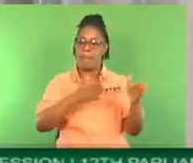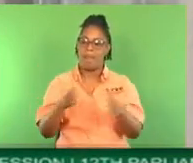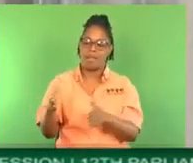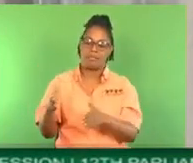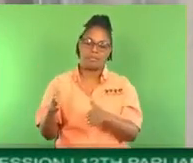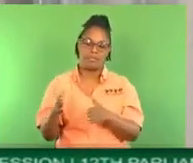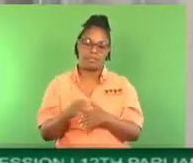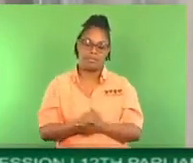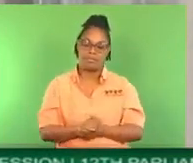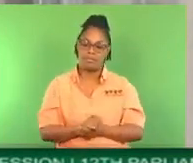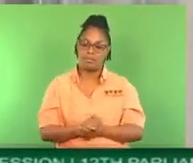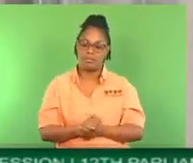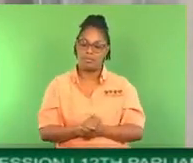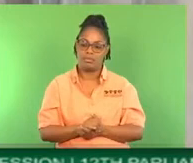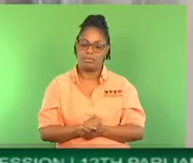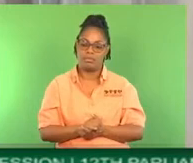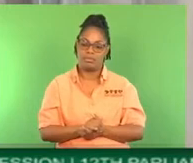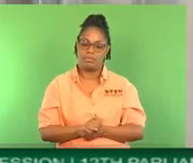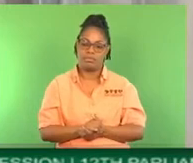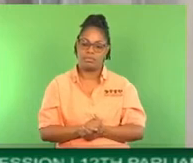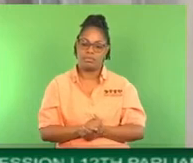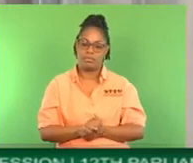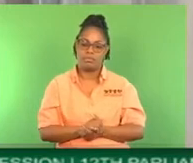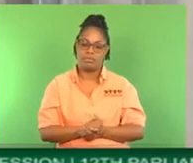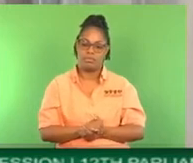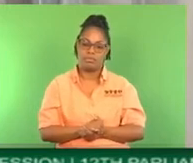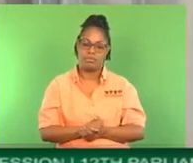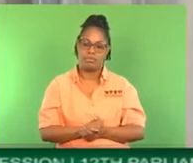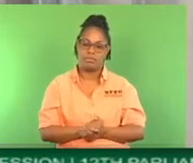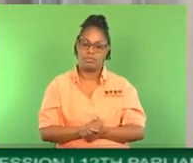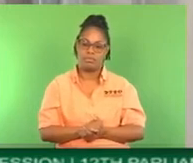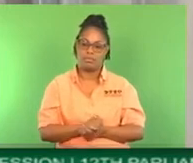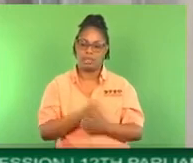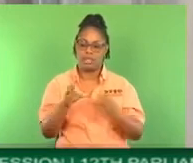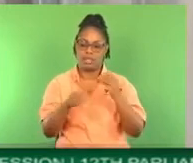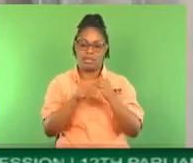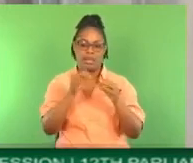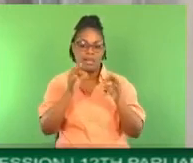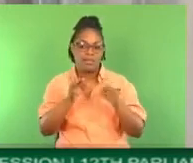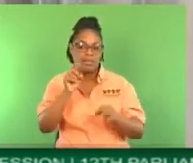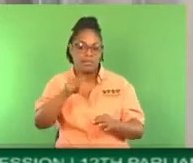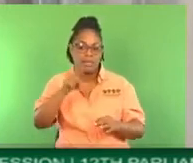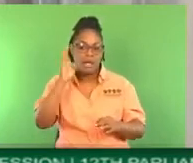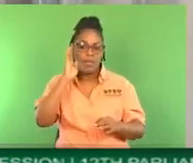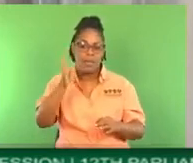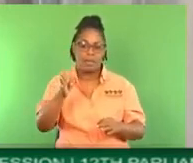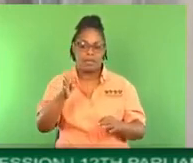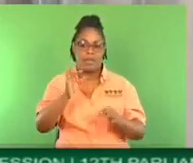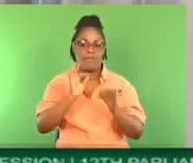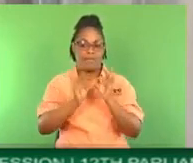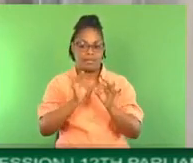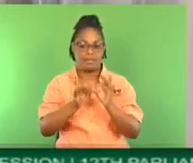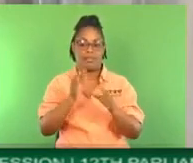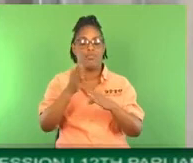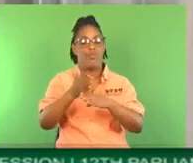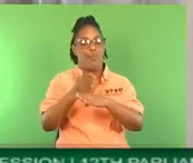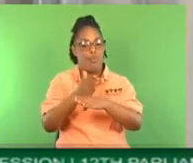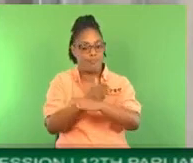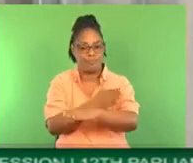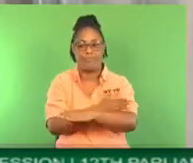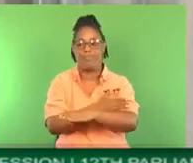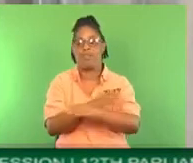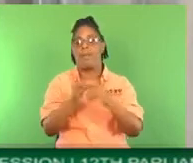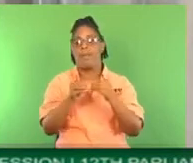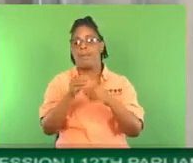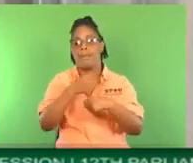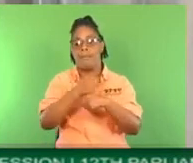will refurbish and modernize our existing aging plant and will construct new health facilities